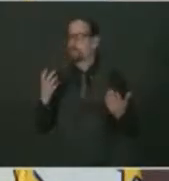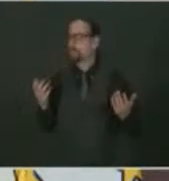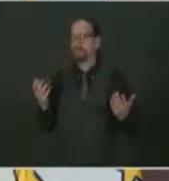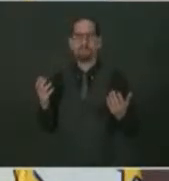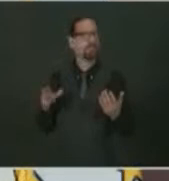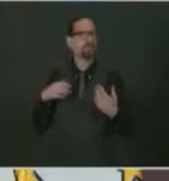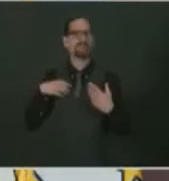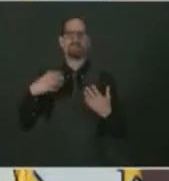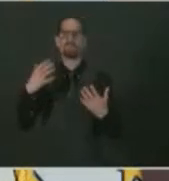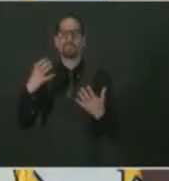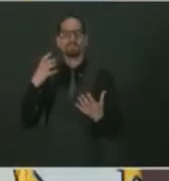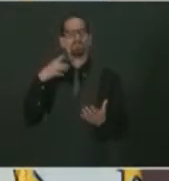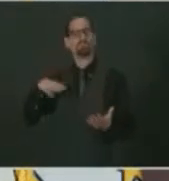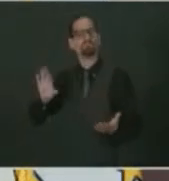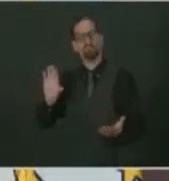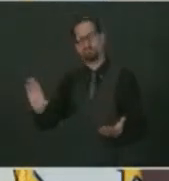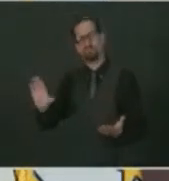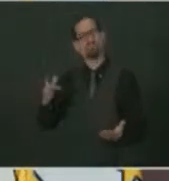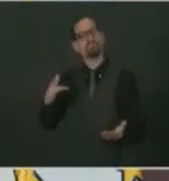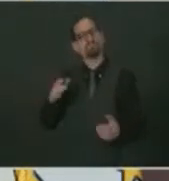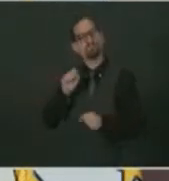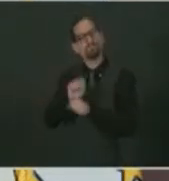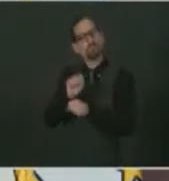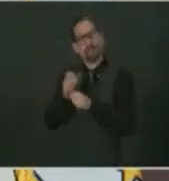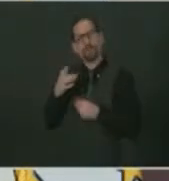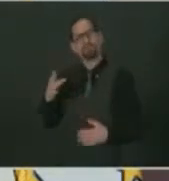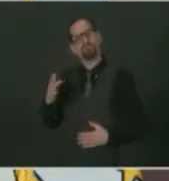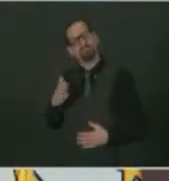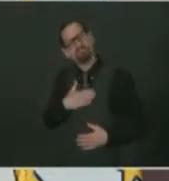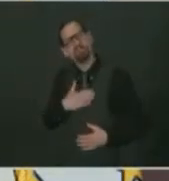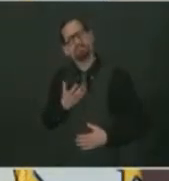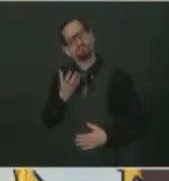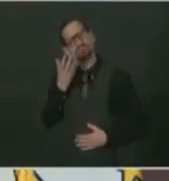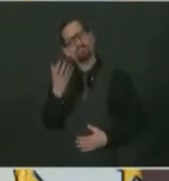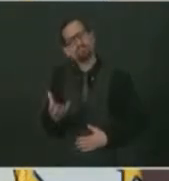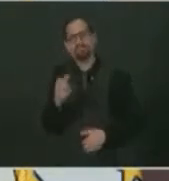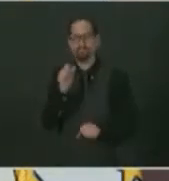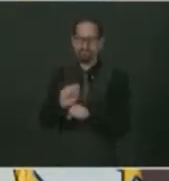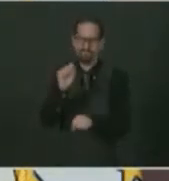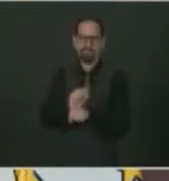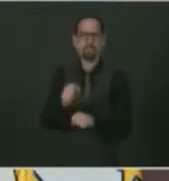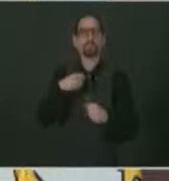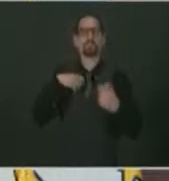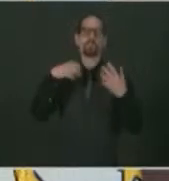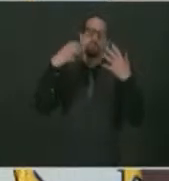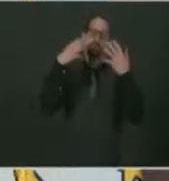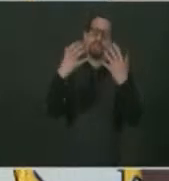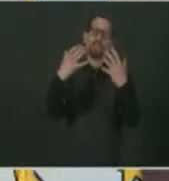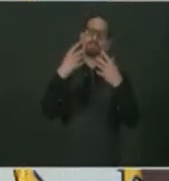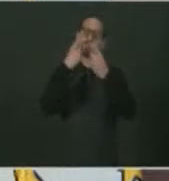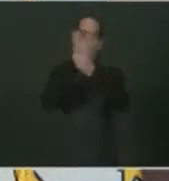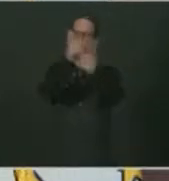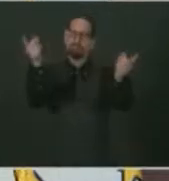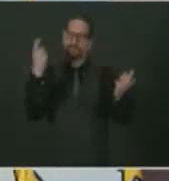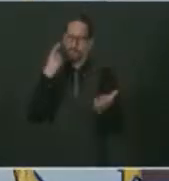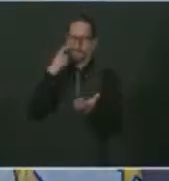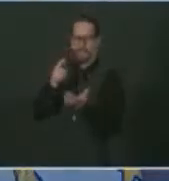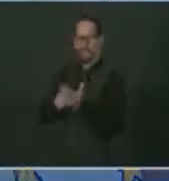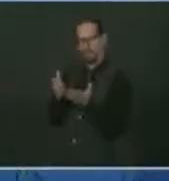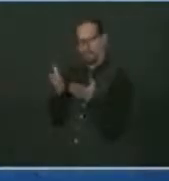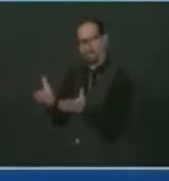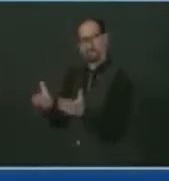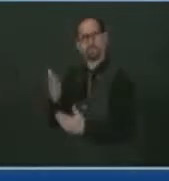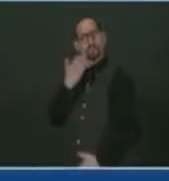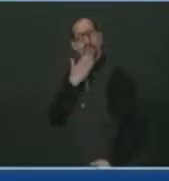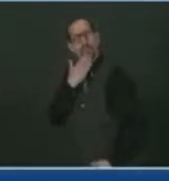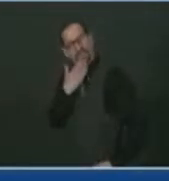our response, and wanted to take a moment to say thank you. In terms of our numbers for today, we have